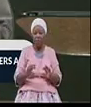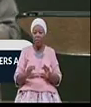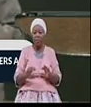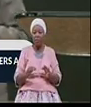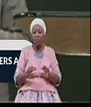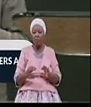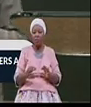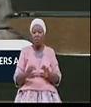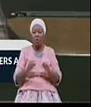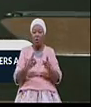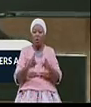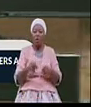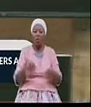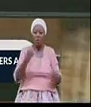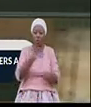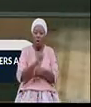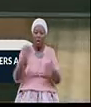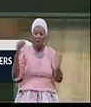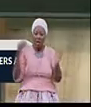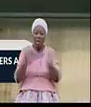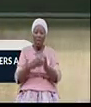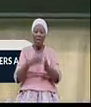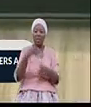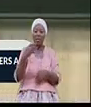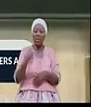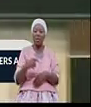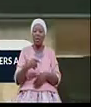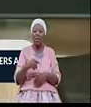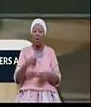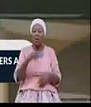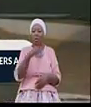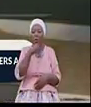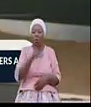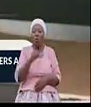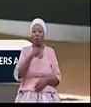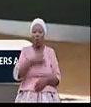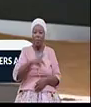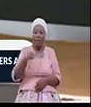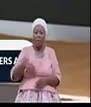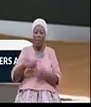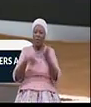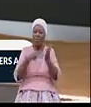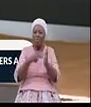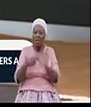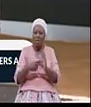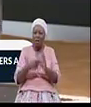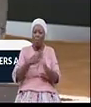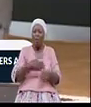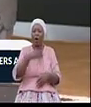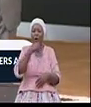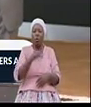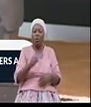with own members. What does that mean? Our own members, my hand,